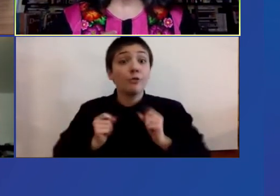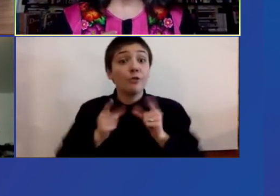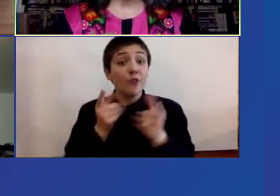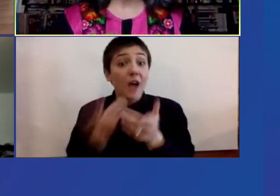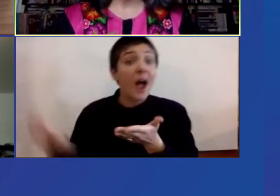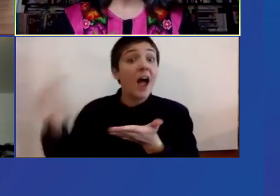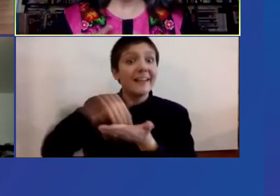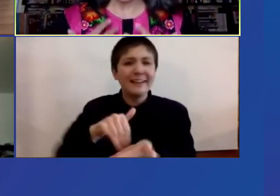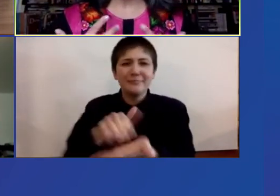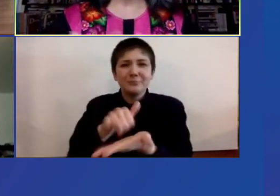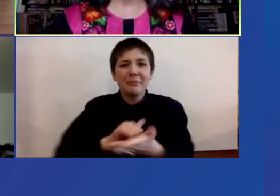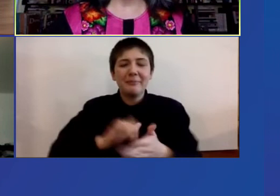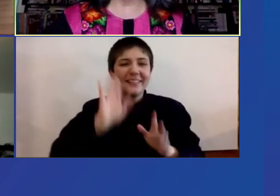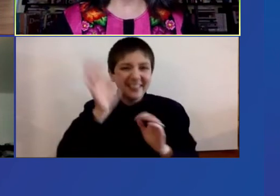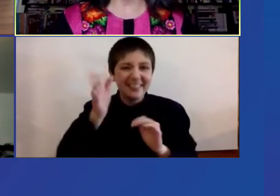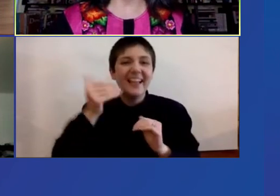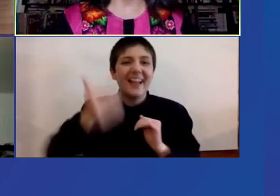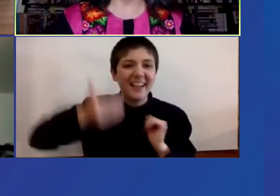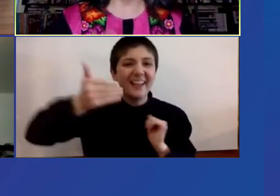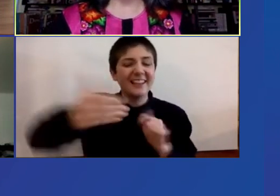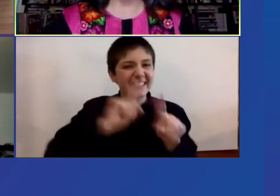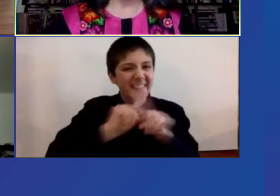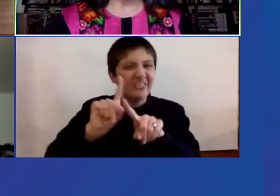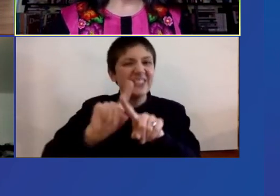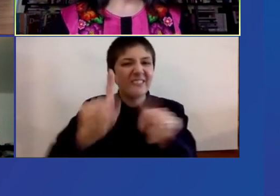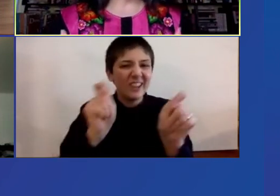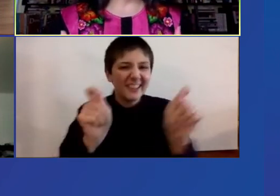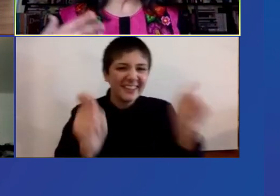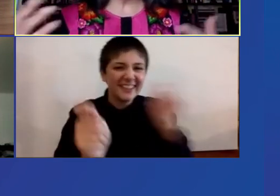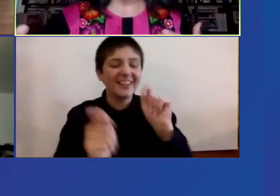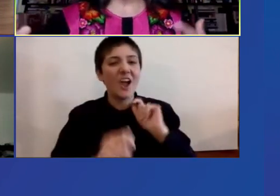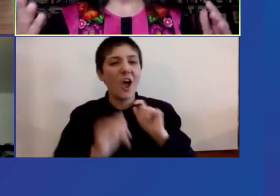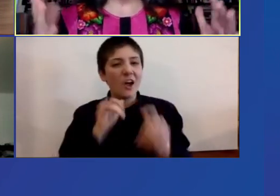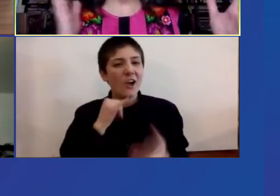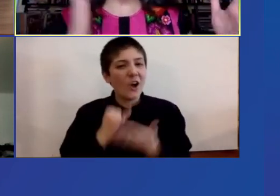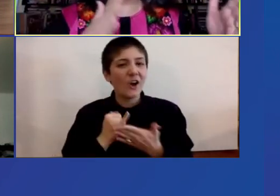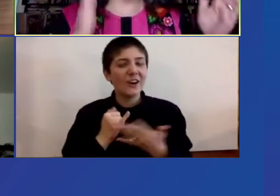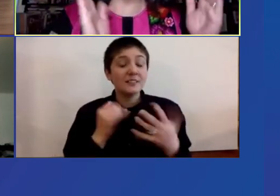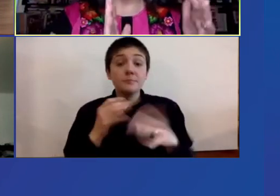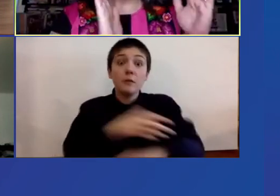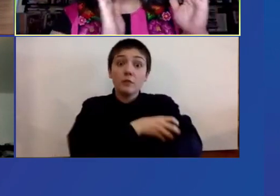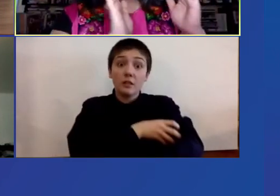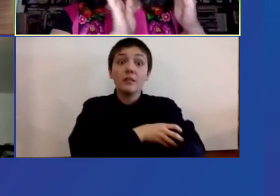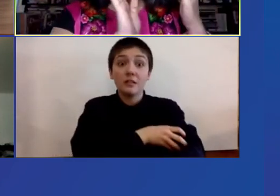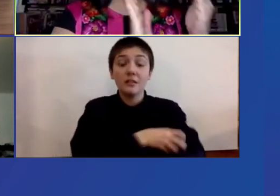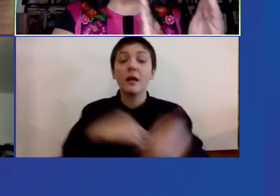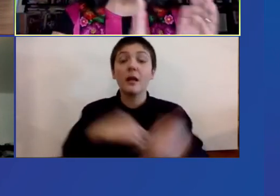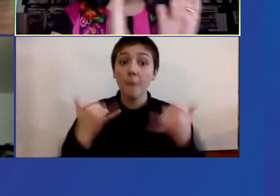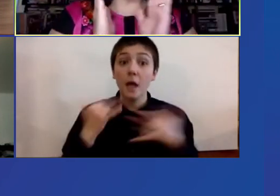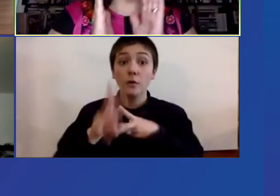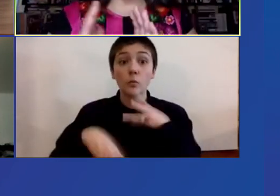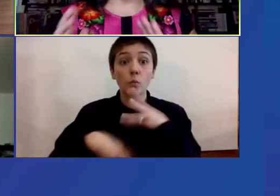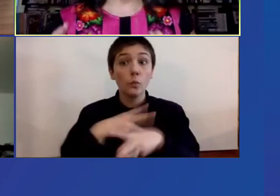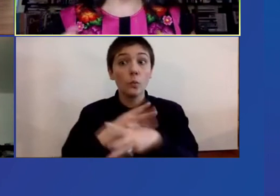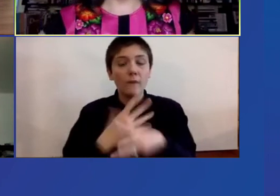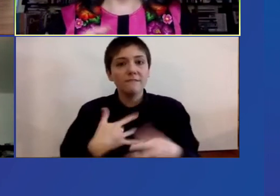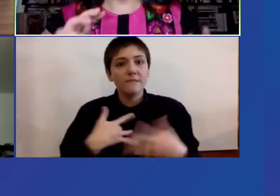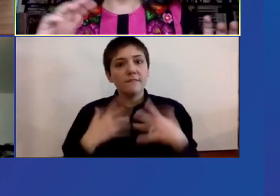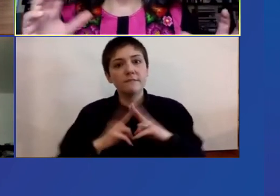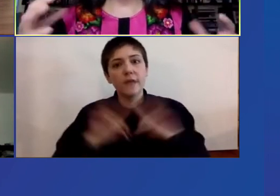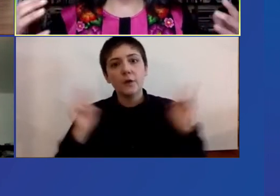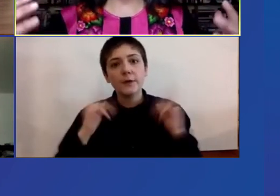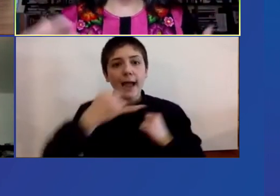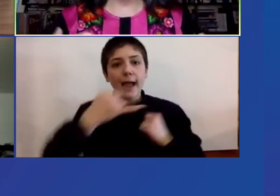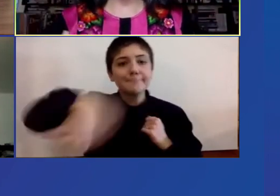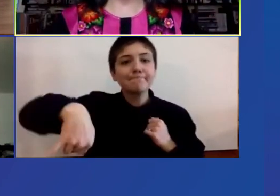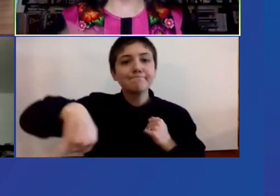And that's very powerful for a lot of people, because here in our modern world where everything is so individualized, it's